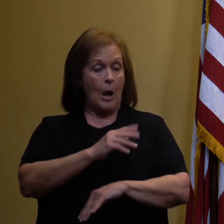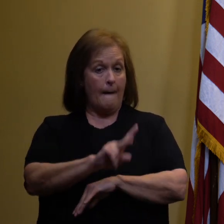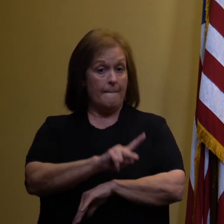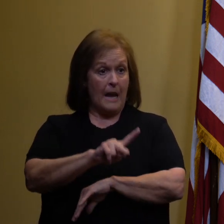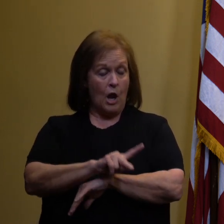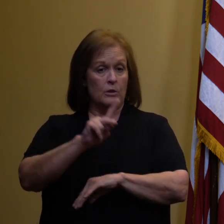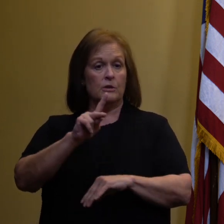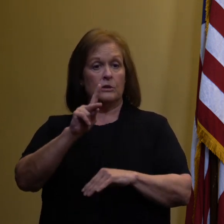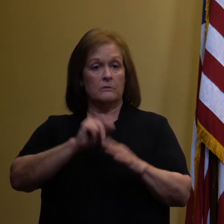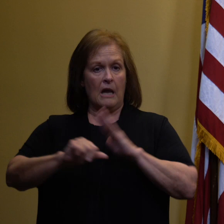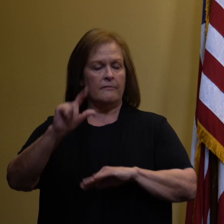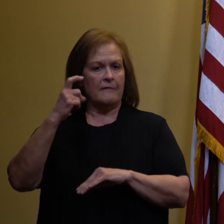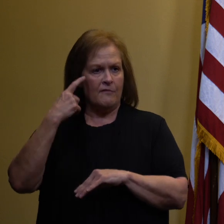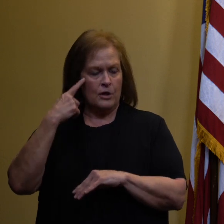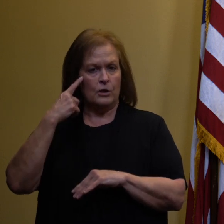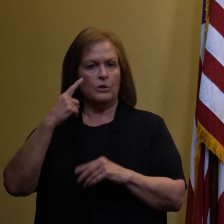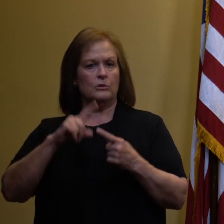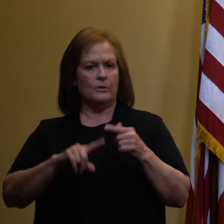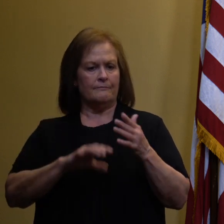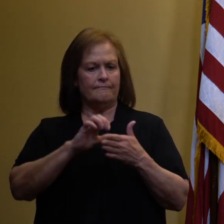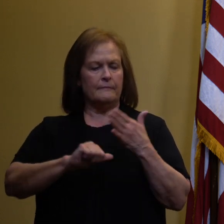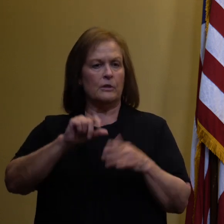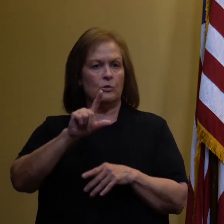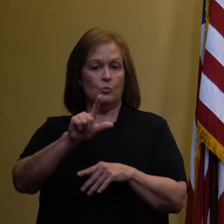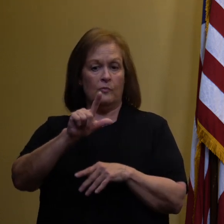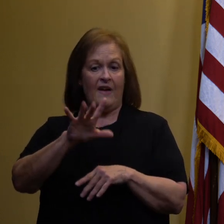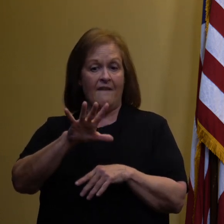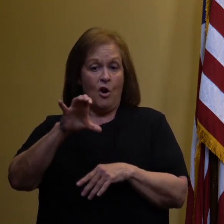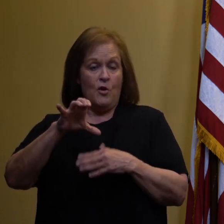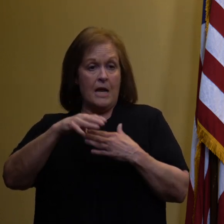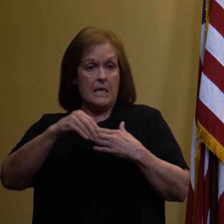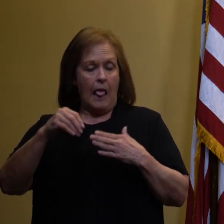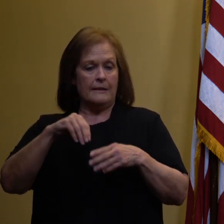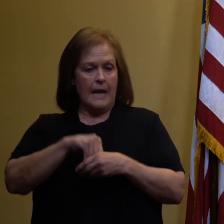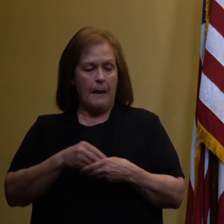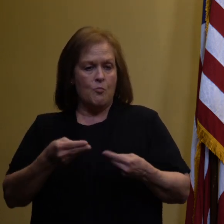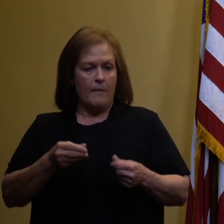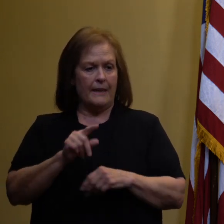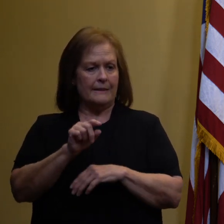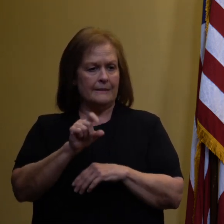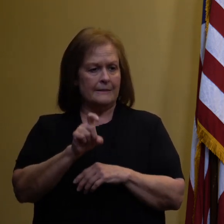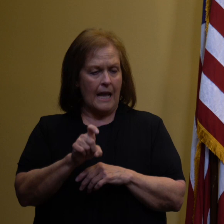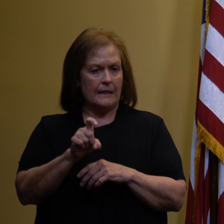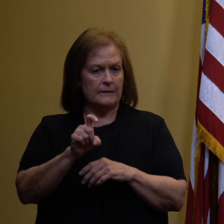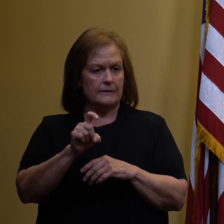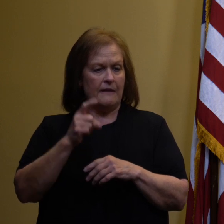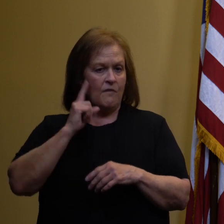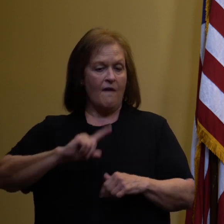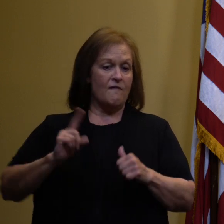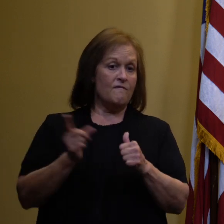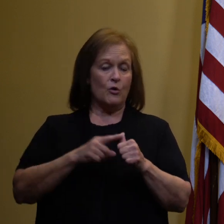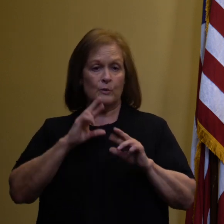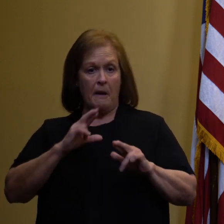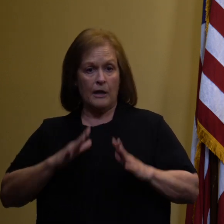parishes governing authorities to exempt up to $2,500 in property taxes for qualified first